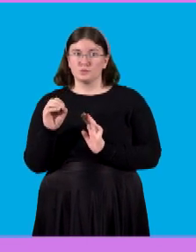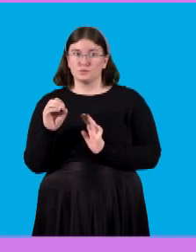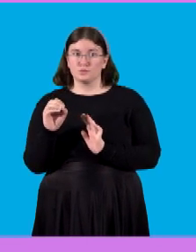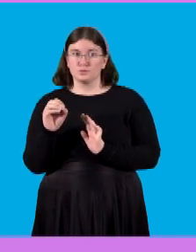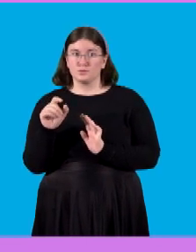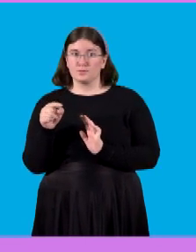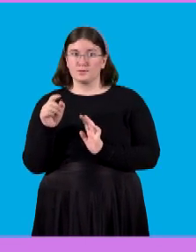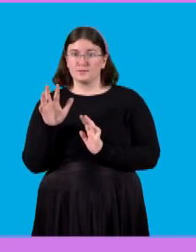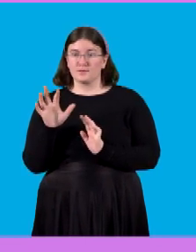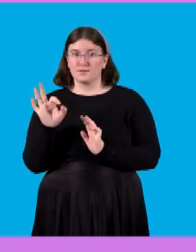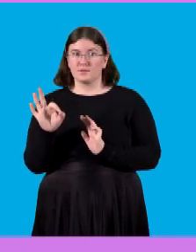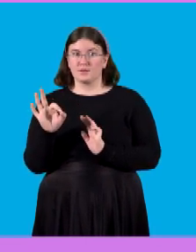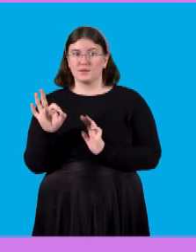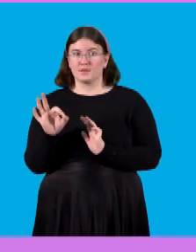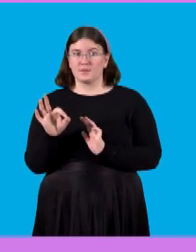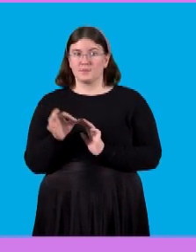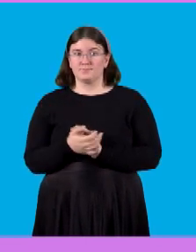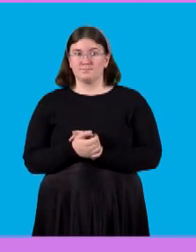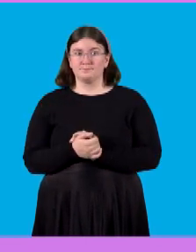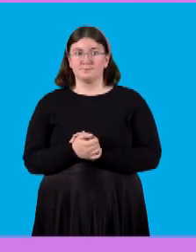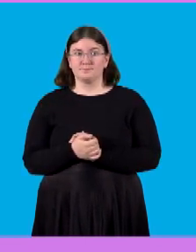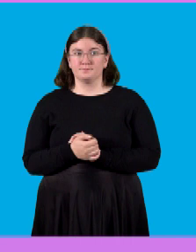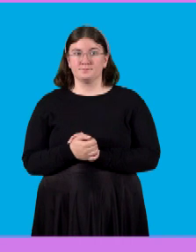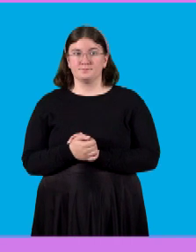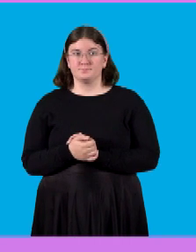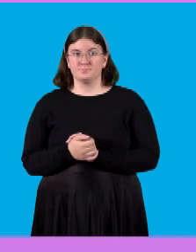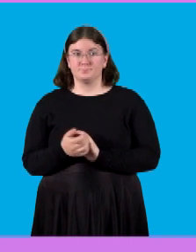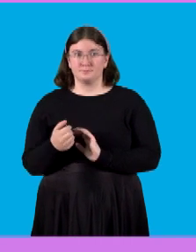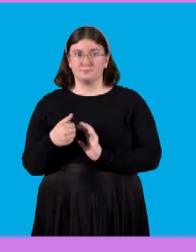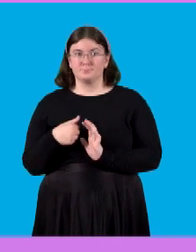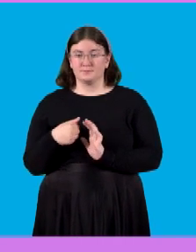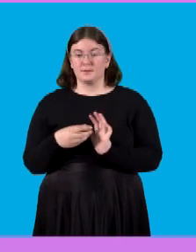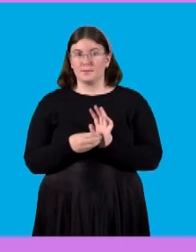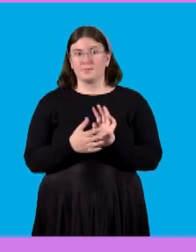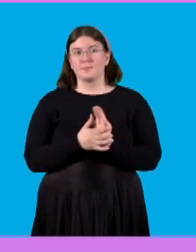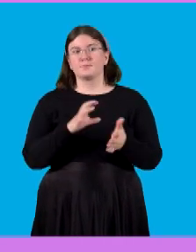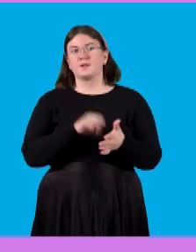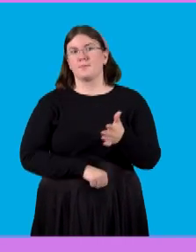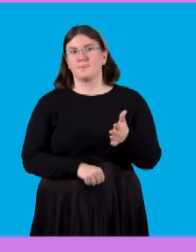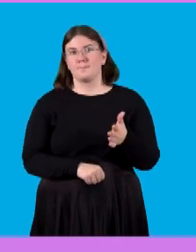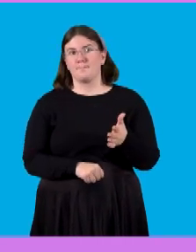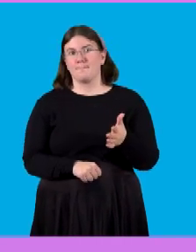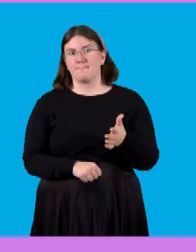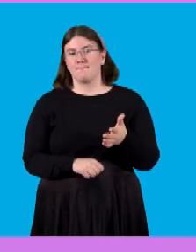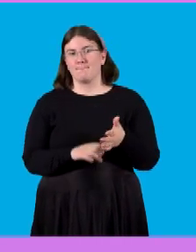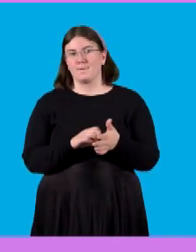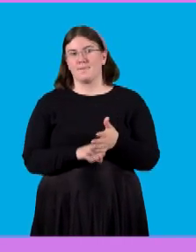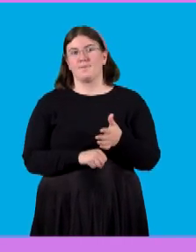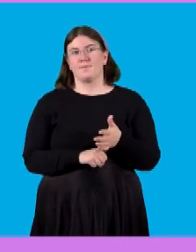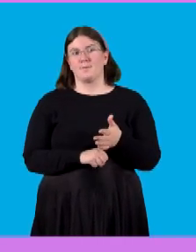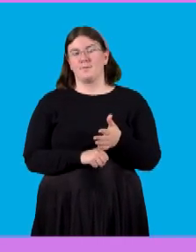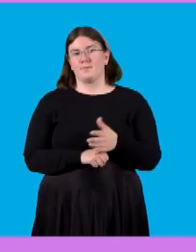And I'll indicate that this is the discount that Mr. De Beer will receive. Remember, it's